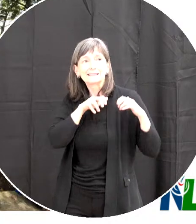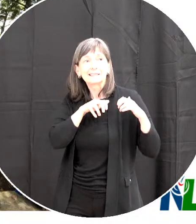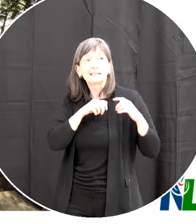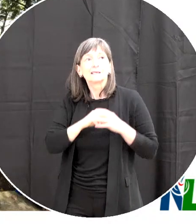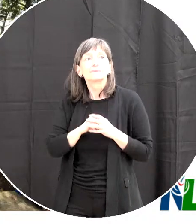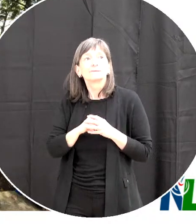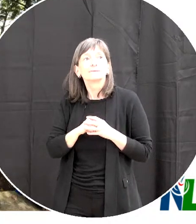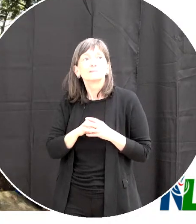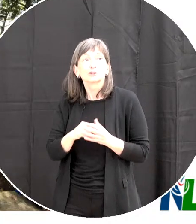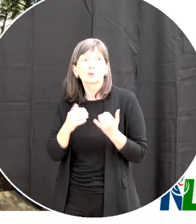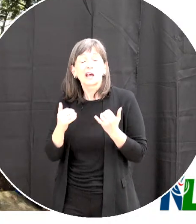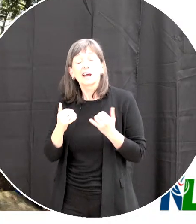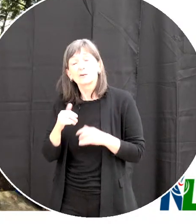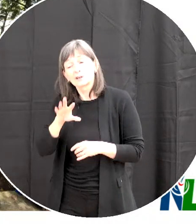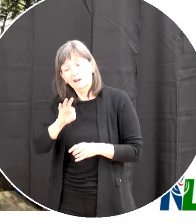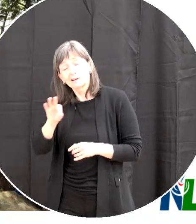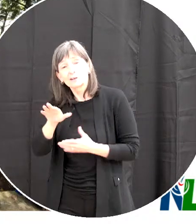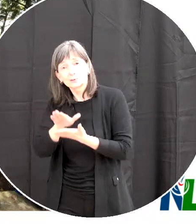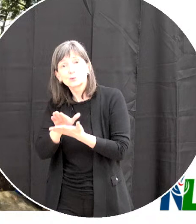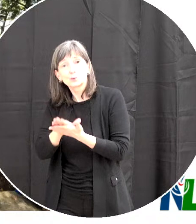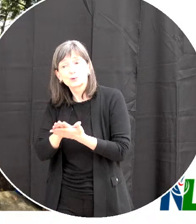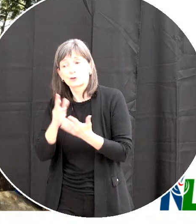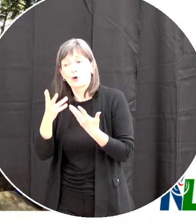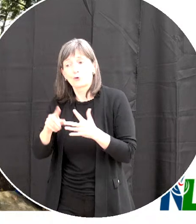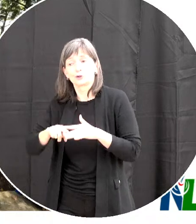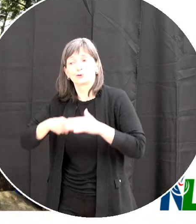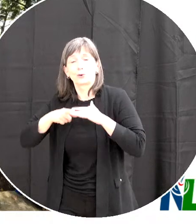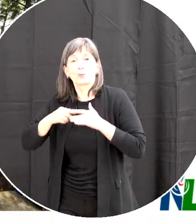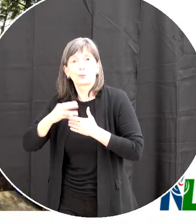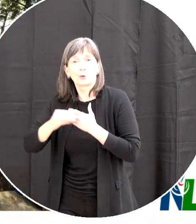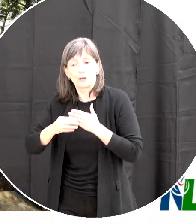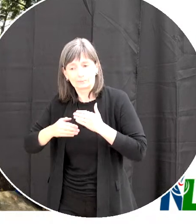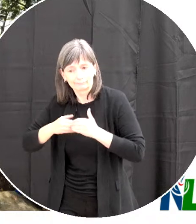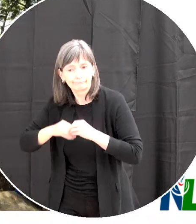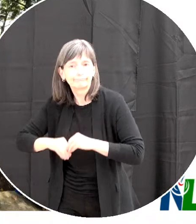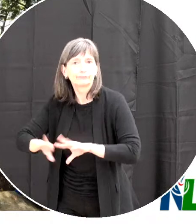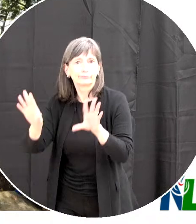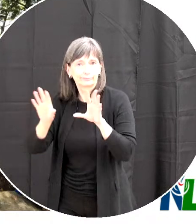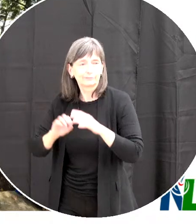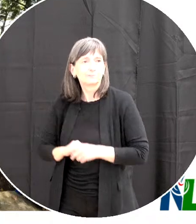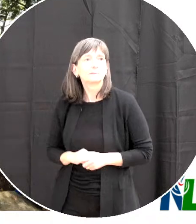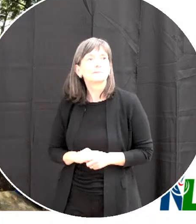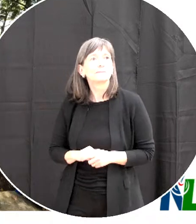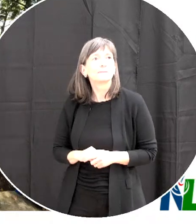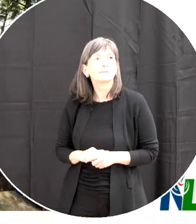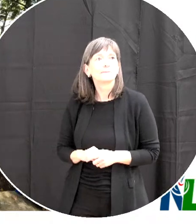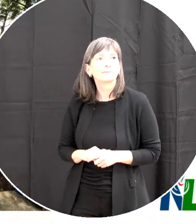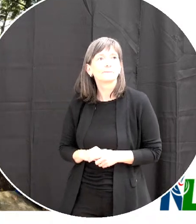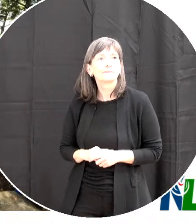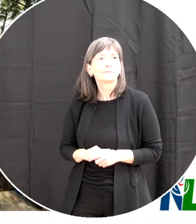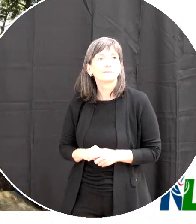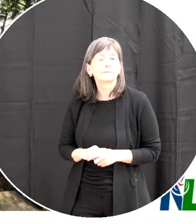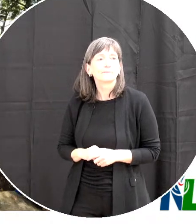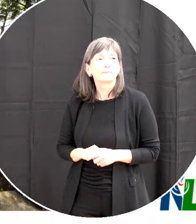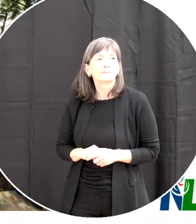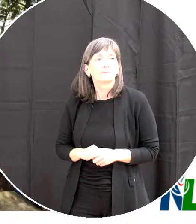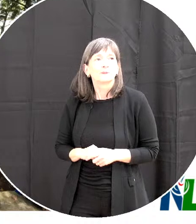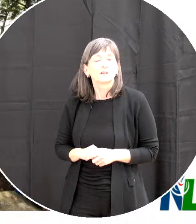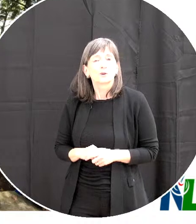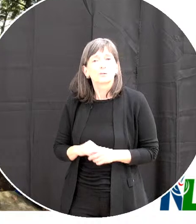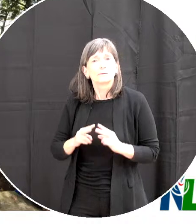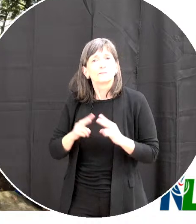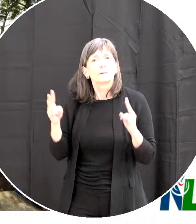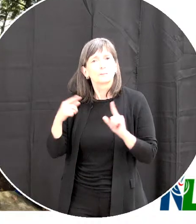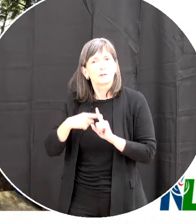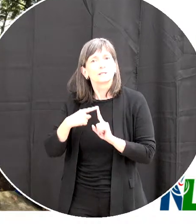schools are well launched on this program and adopting this approach. So it has been something positive for us